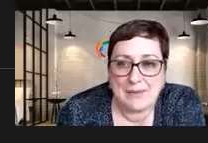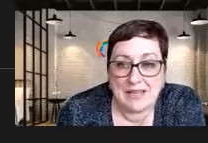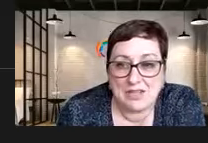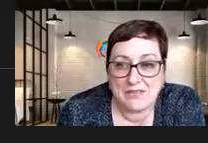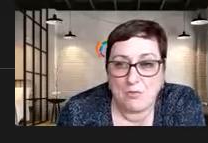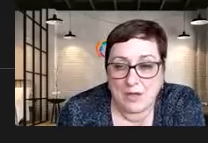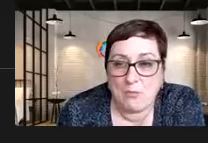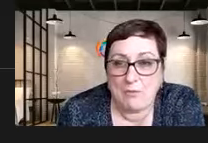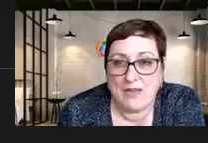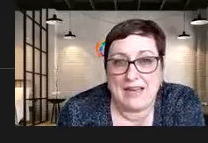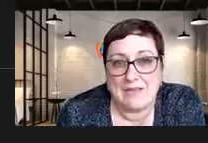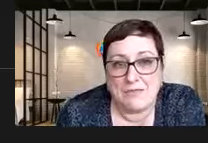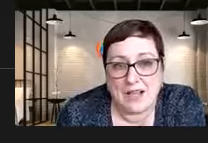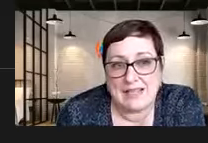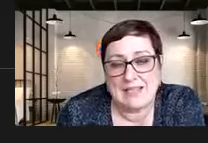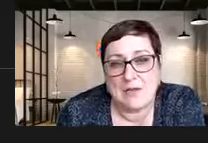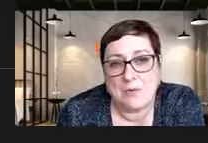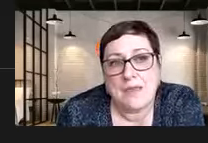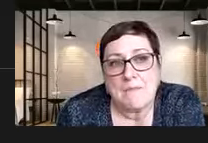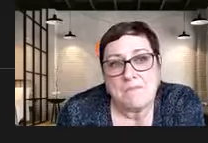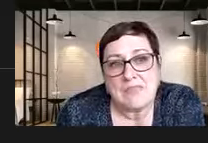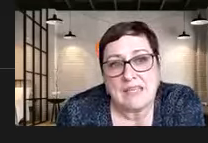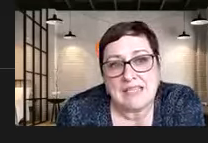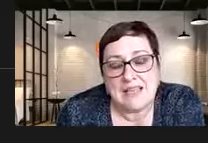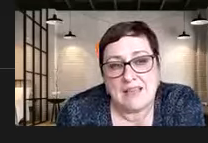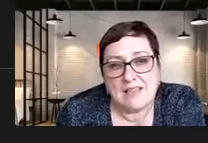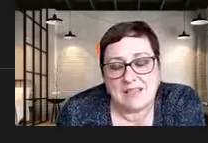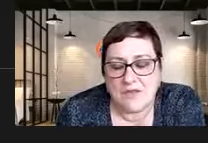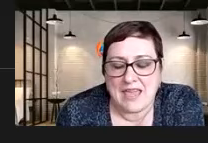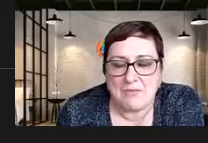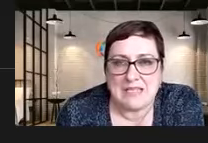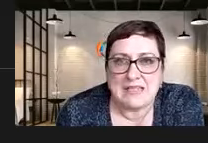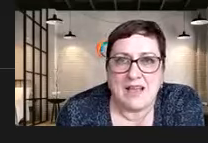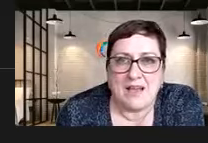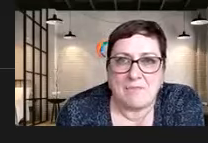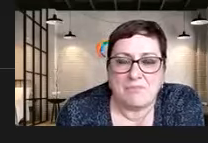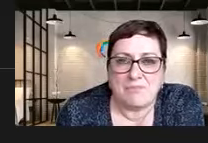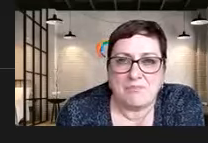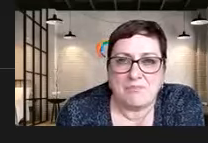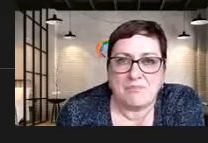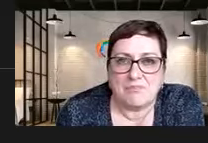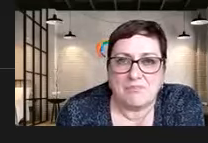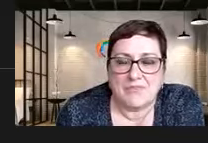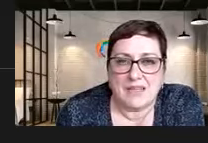that expectation that we will get an invite. So this survey was